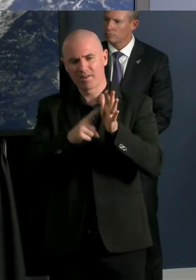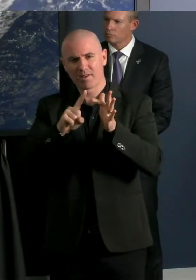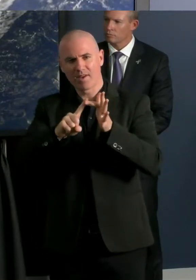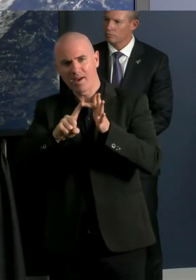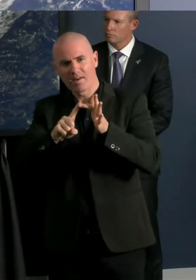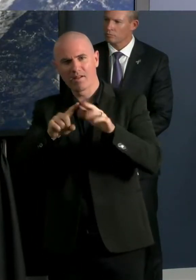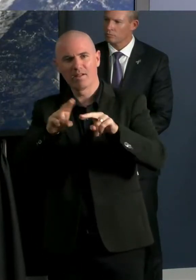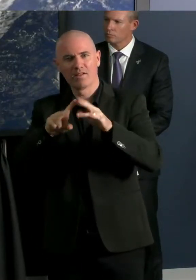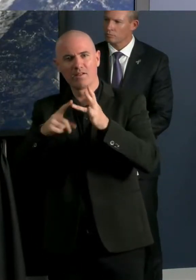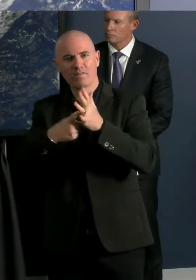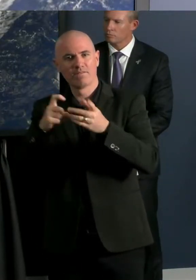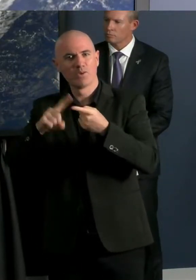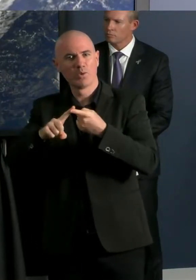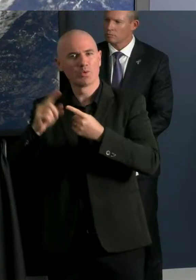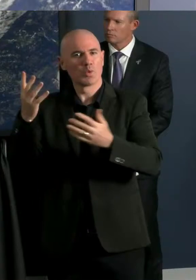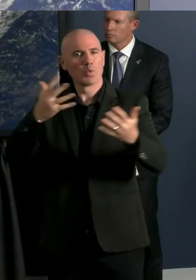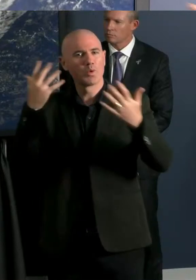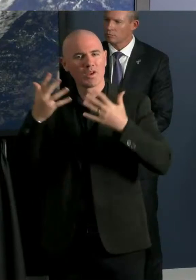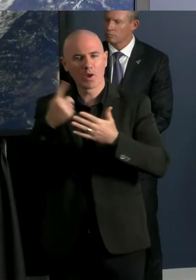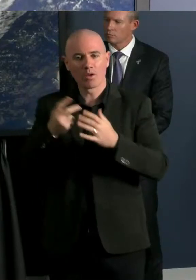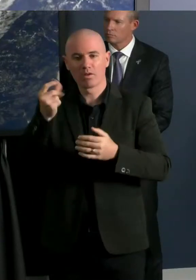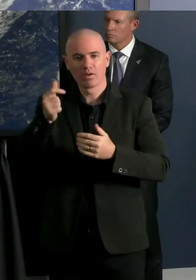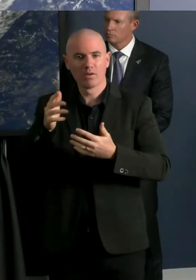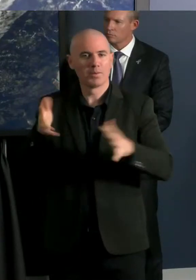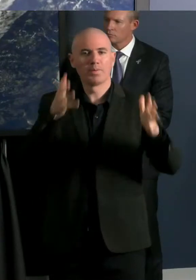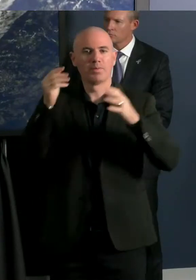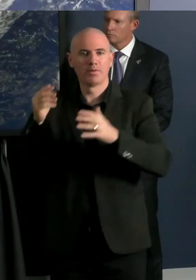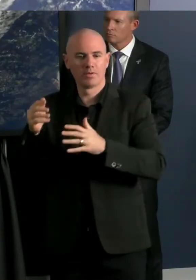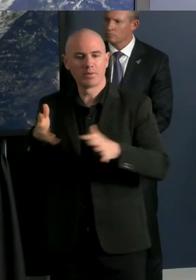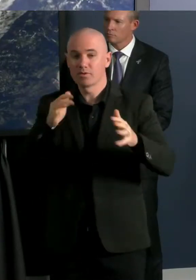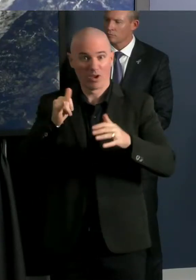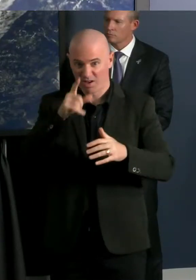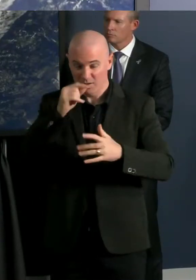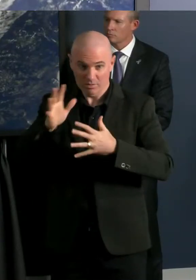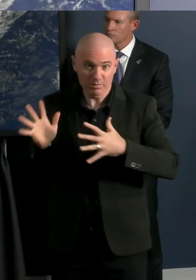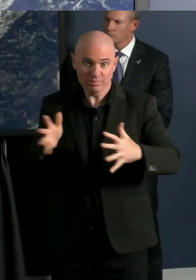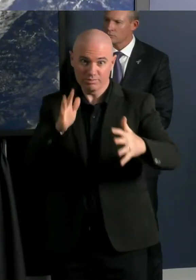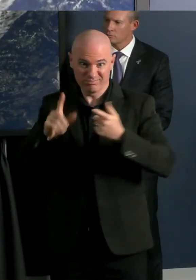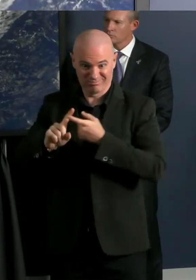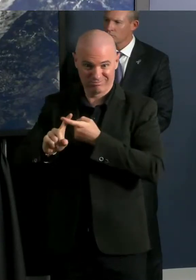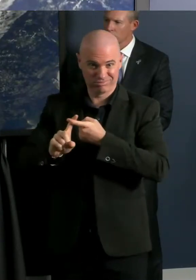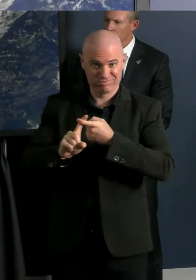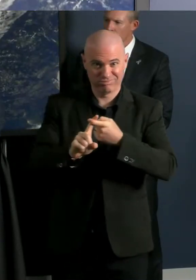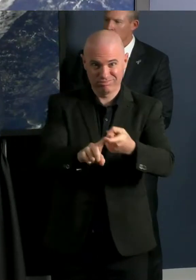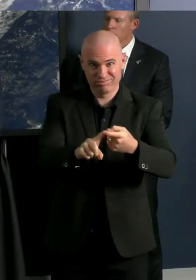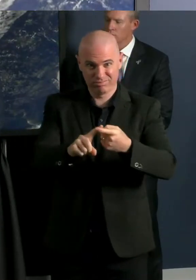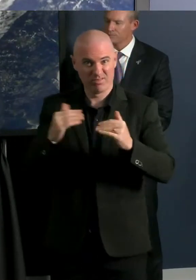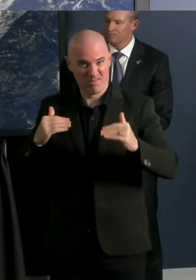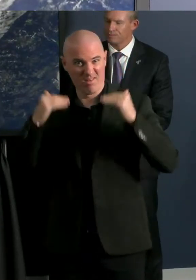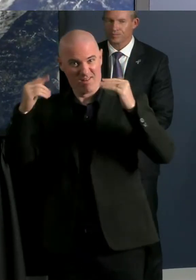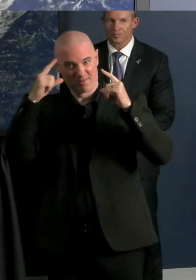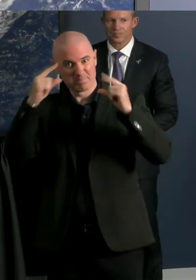be consistent and sustained winds, so very strong winds occurring at a very consistent rate.